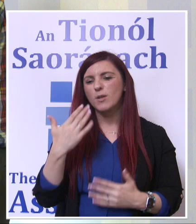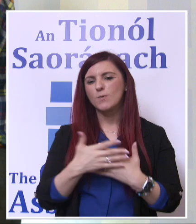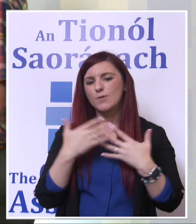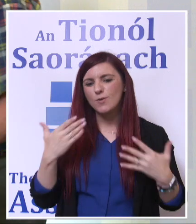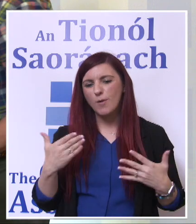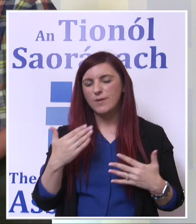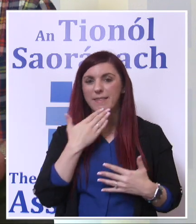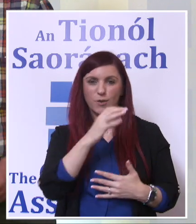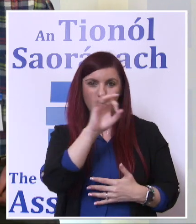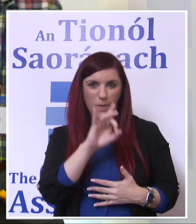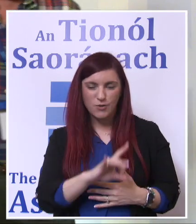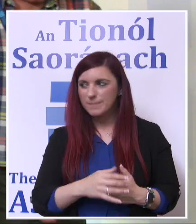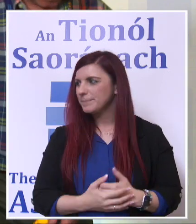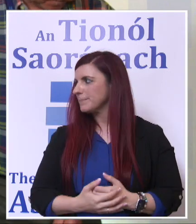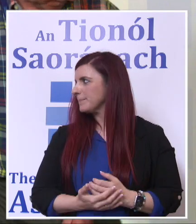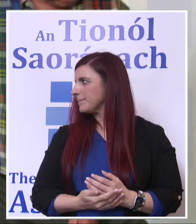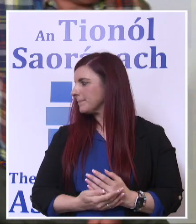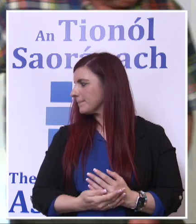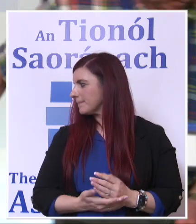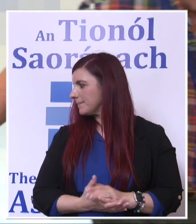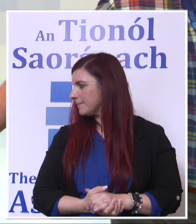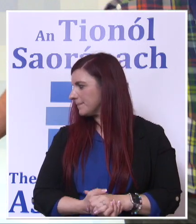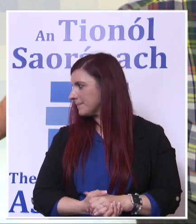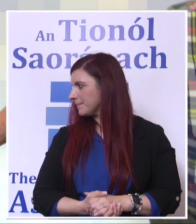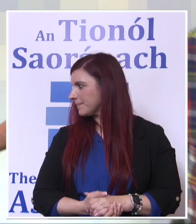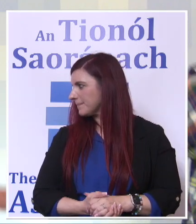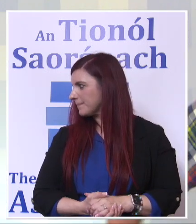Thank you for the question. Thank you. Next question, please.